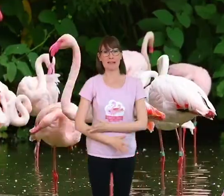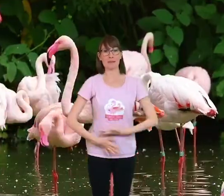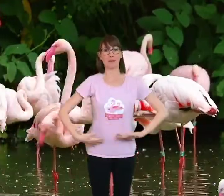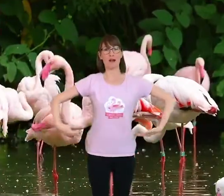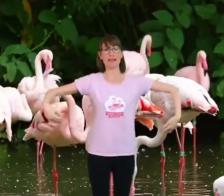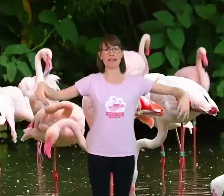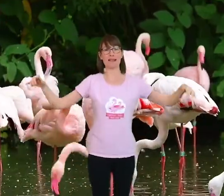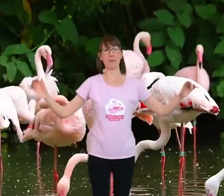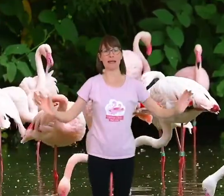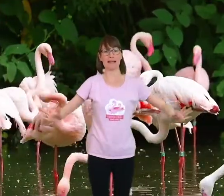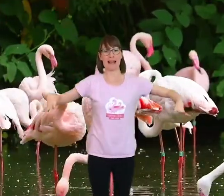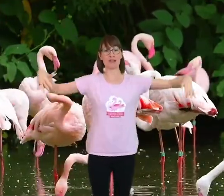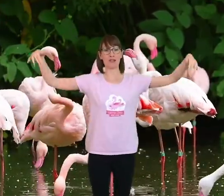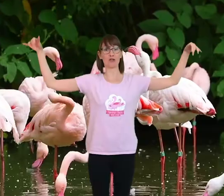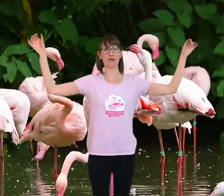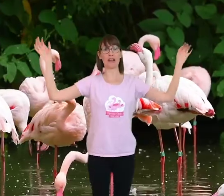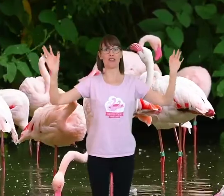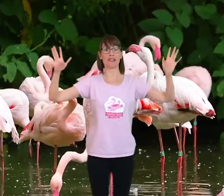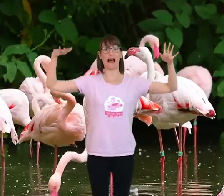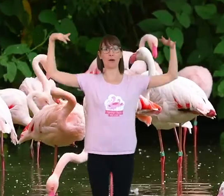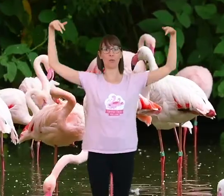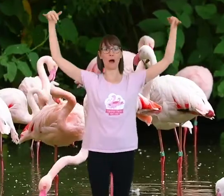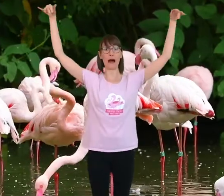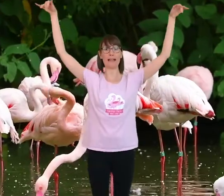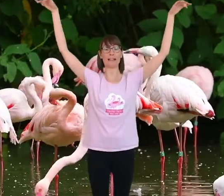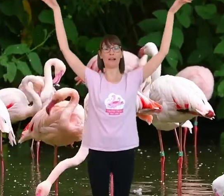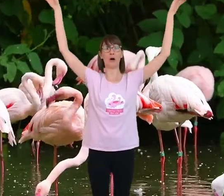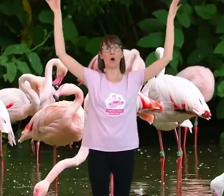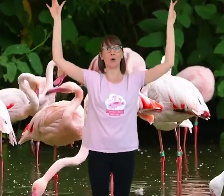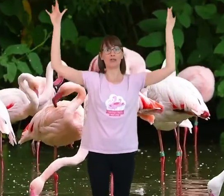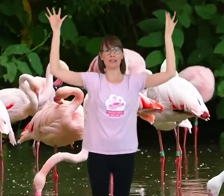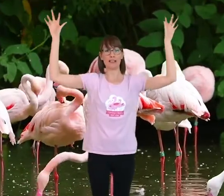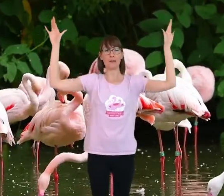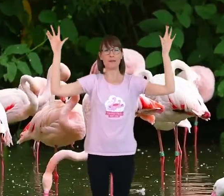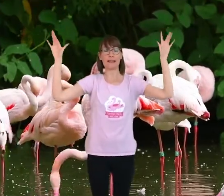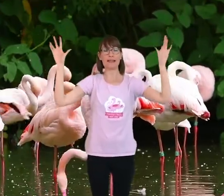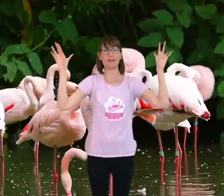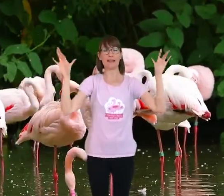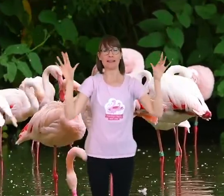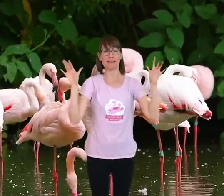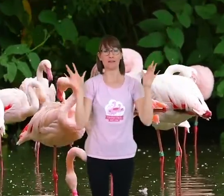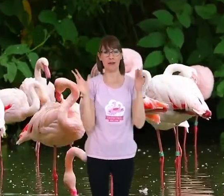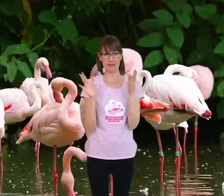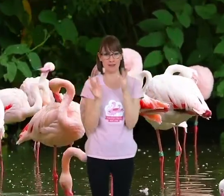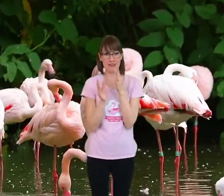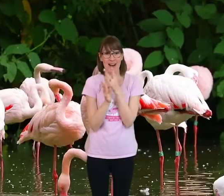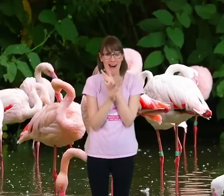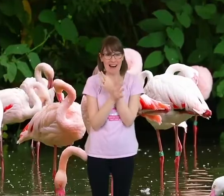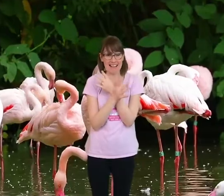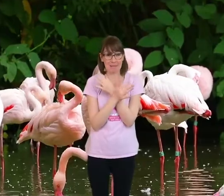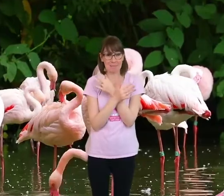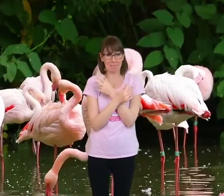Maybe it spreads its wings and stretches out wide. Or does it use its fingers as feathers